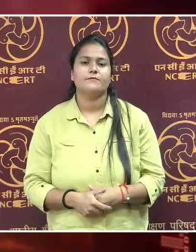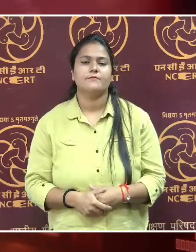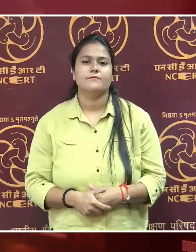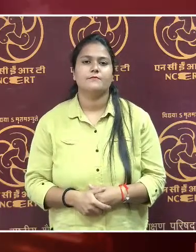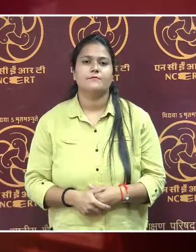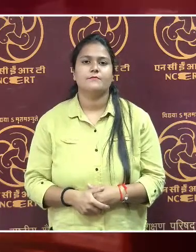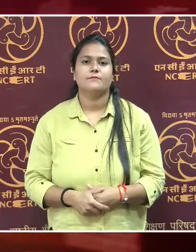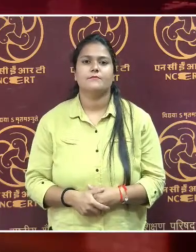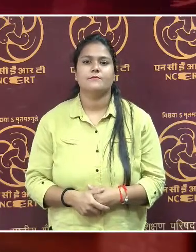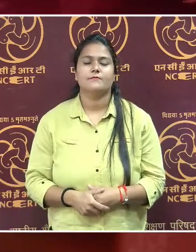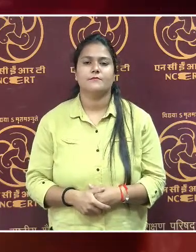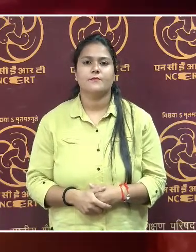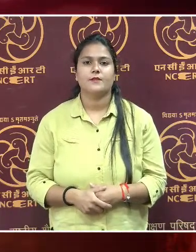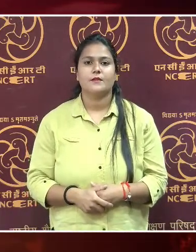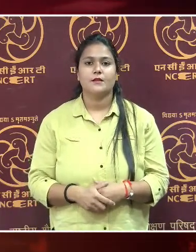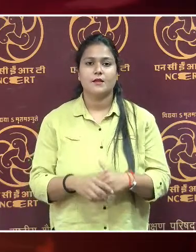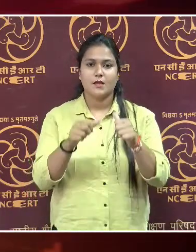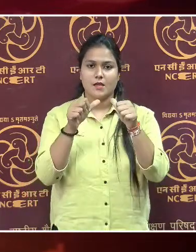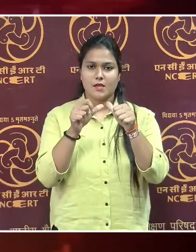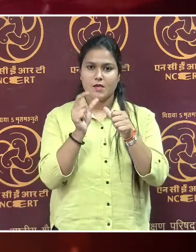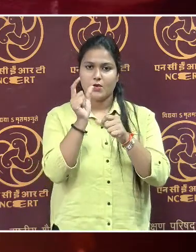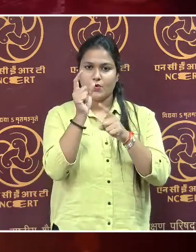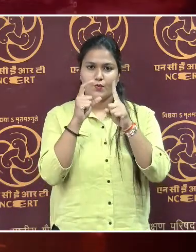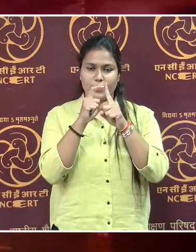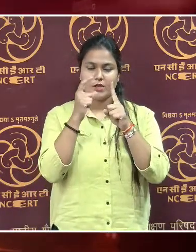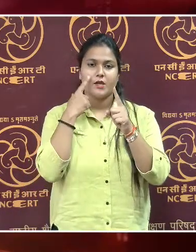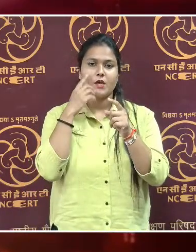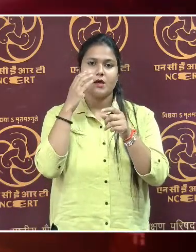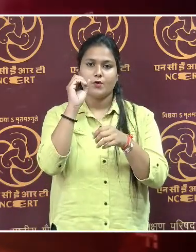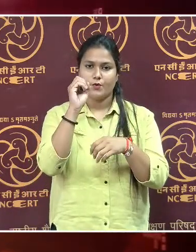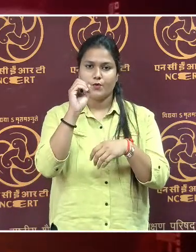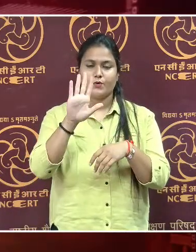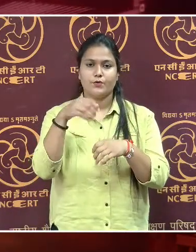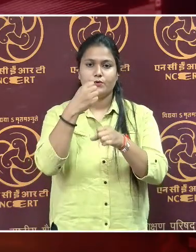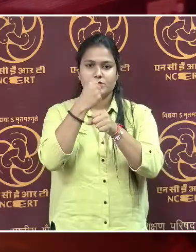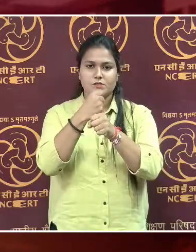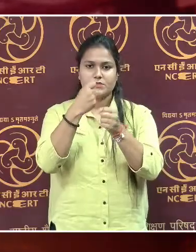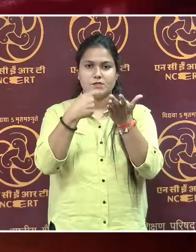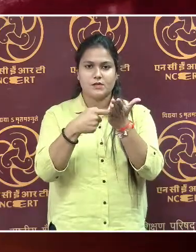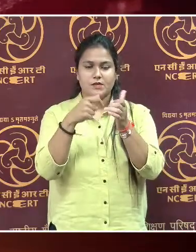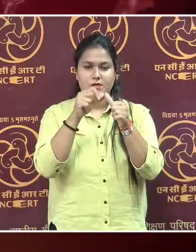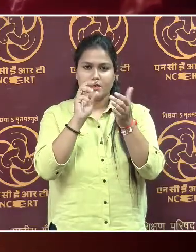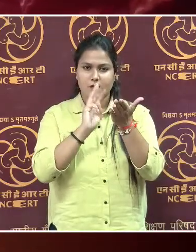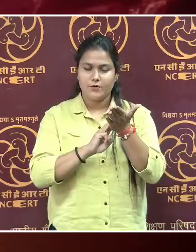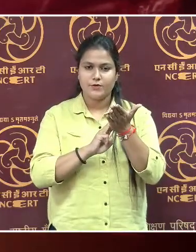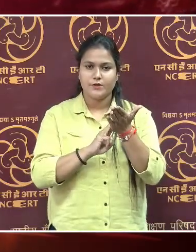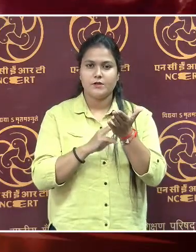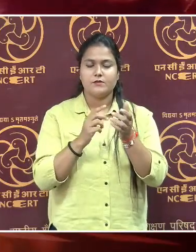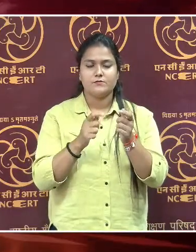we measure it in terms of audiogram, where we use an audiometer equipment